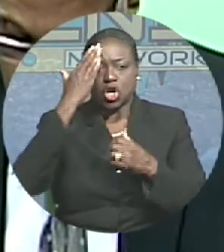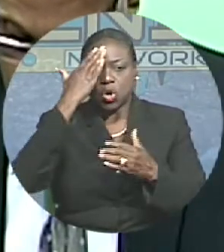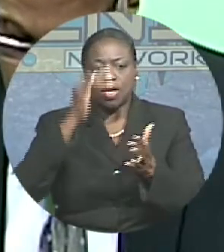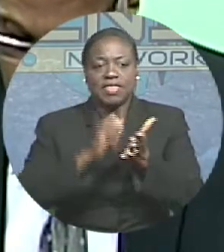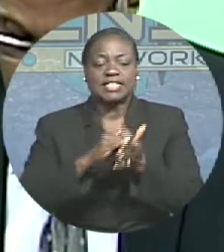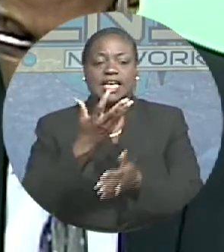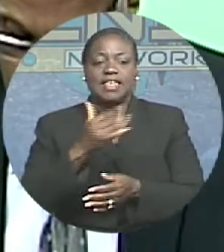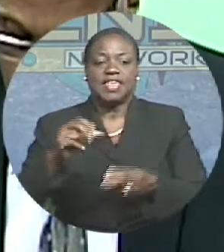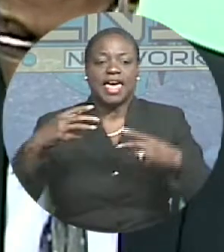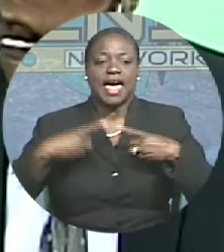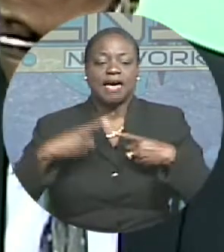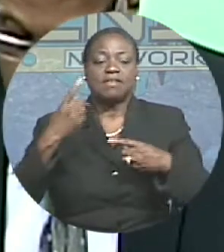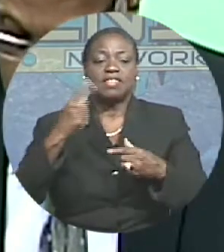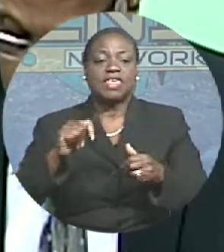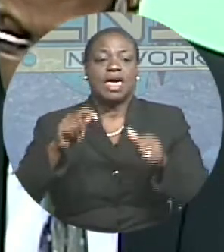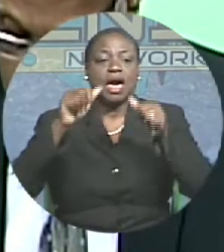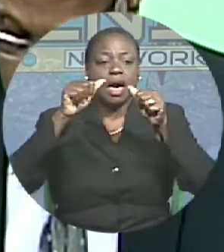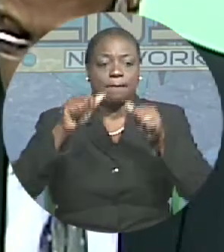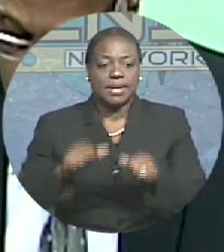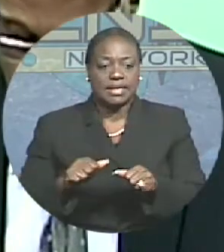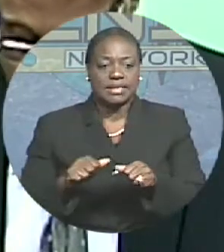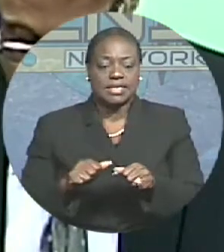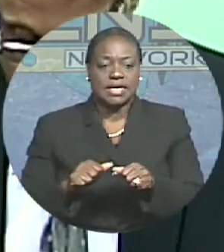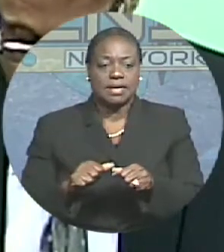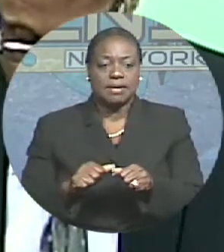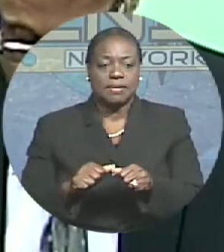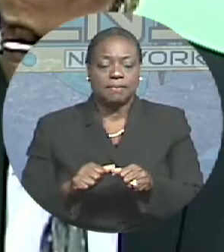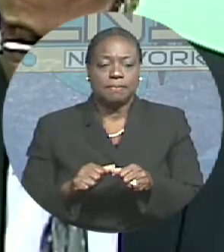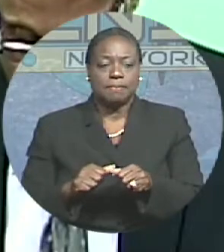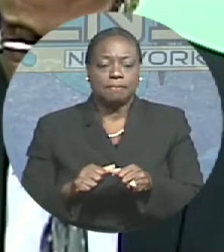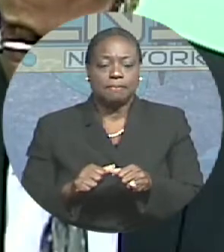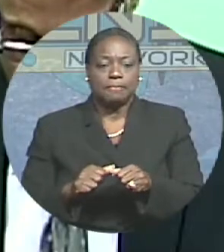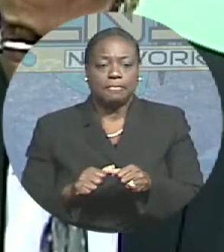many in the other major countries